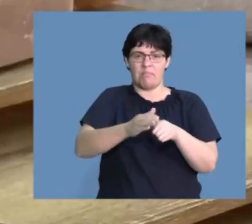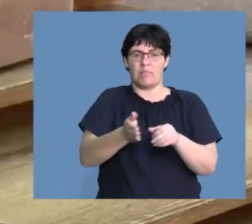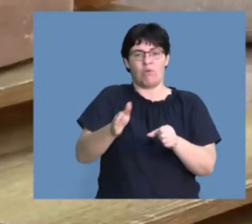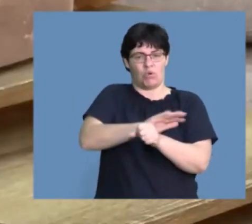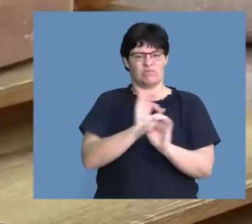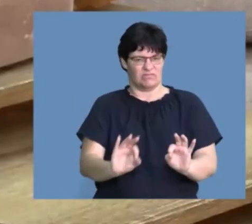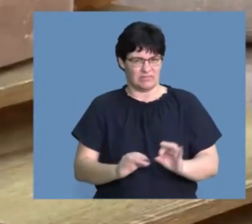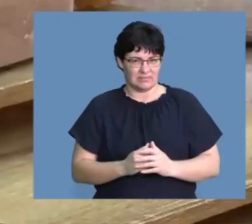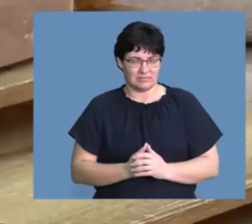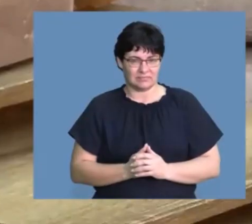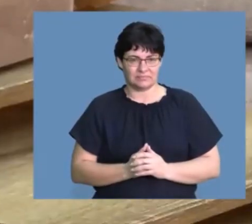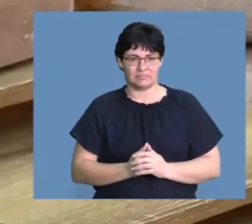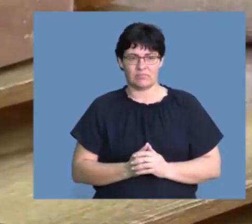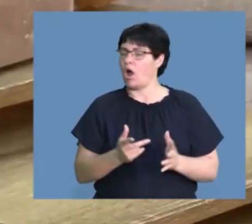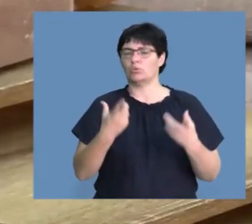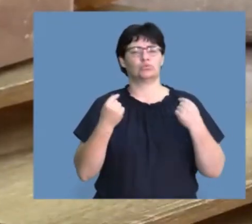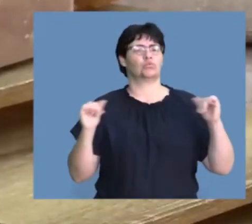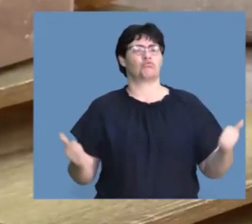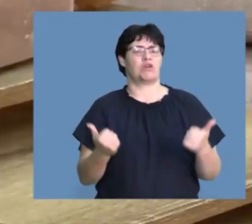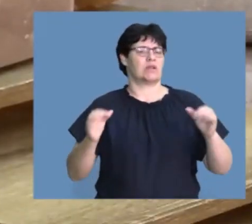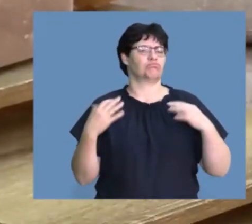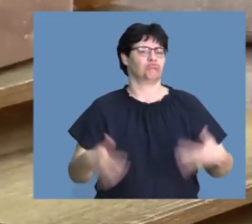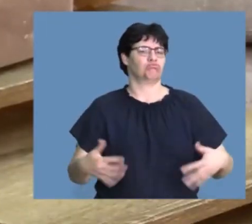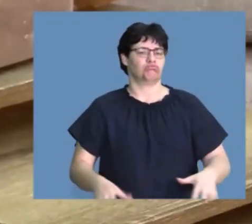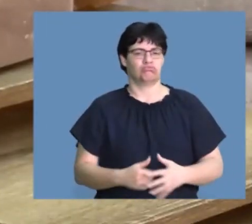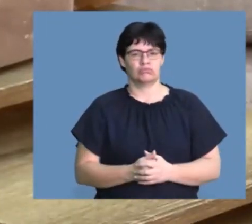okay. All right, you're doing great.